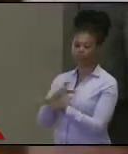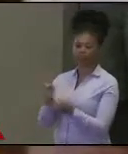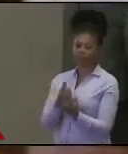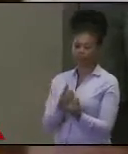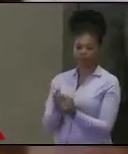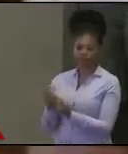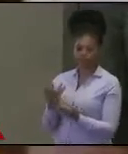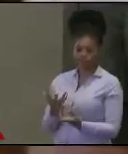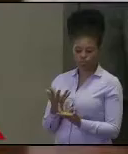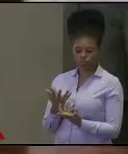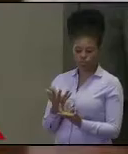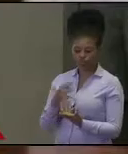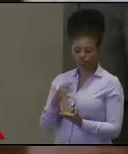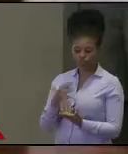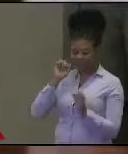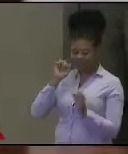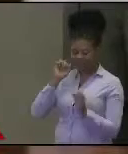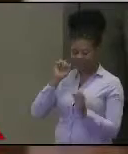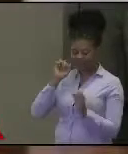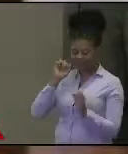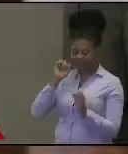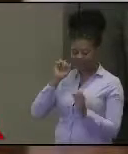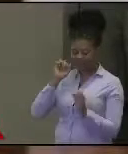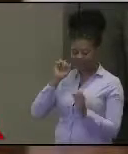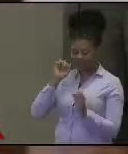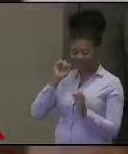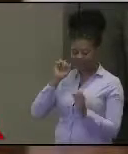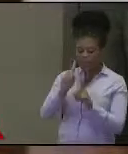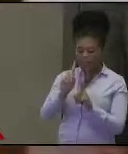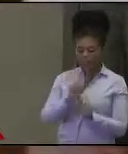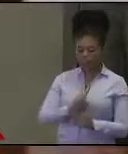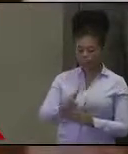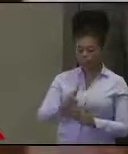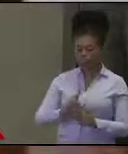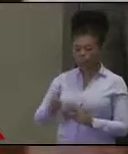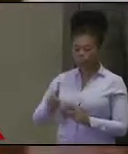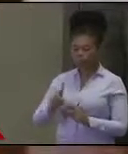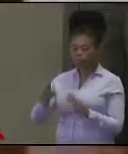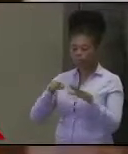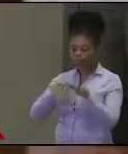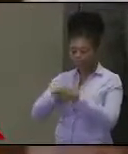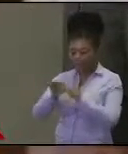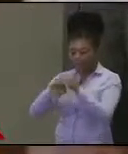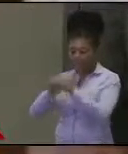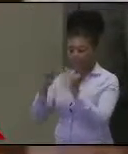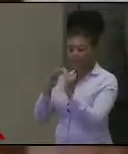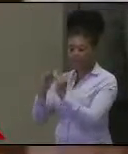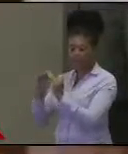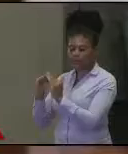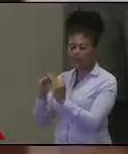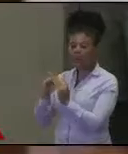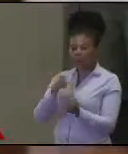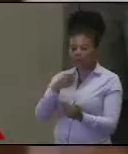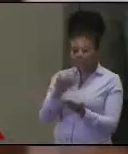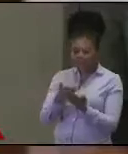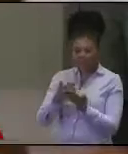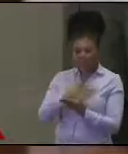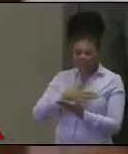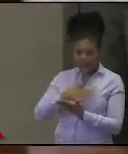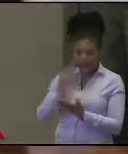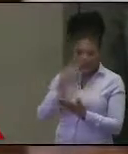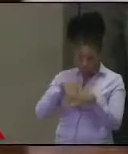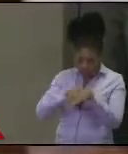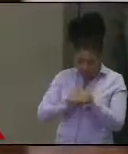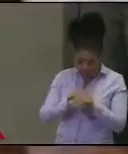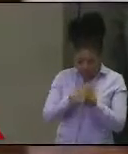So even if zangu hlale pha uba ukhe uye kwinto ekuthiwa ngu-door to door, you will have a sense of what is it when you enter